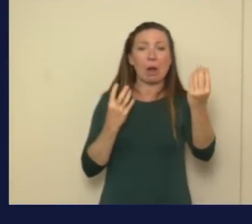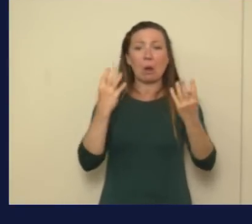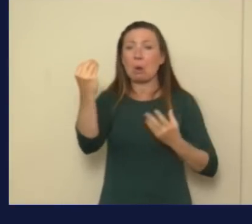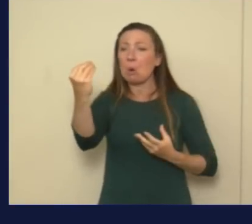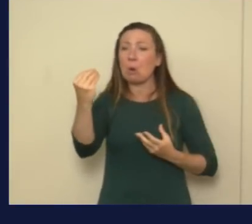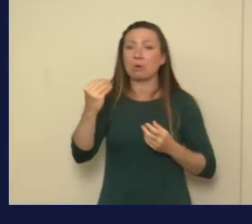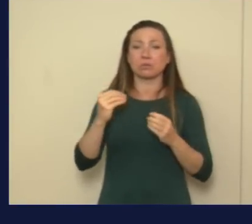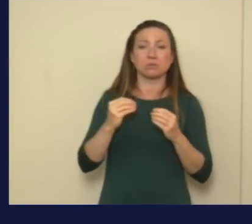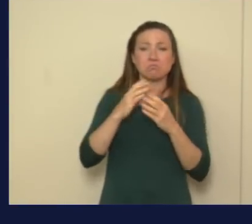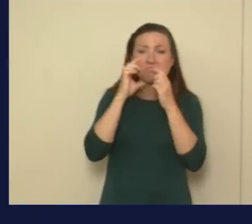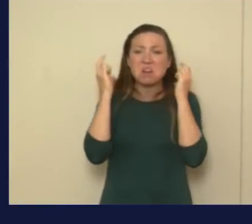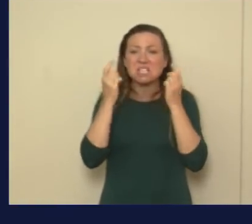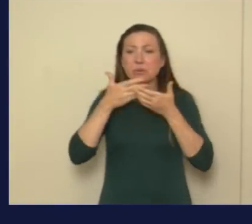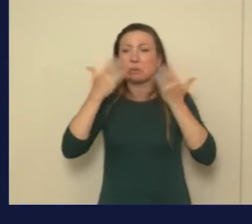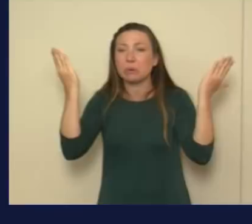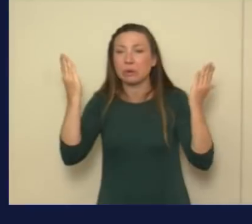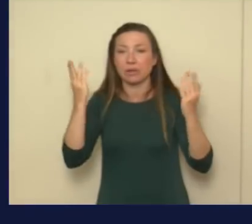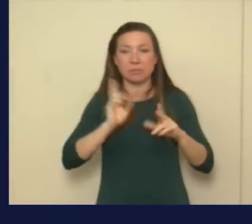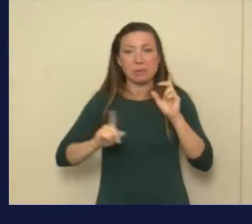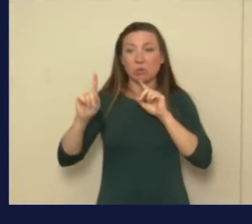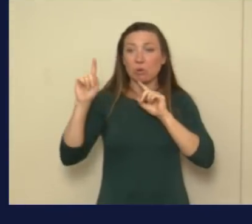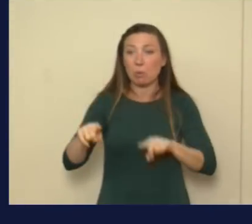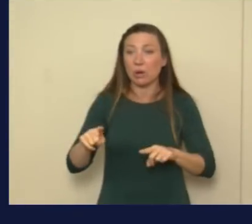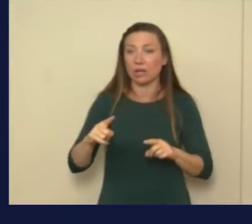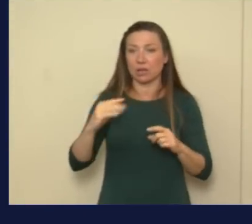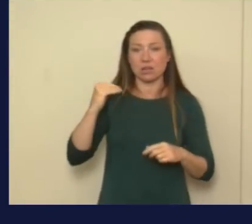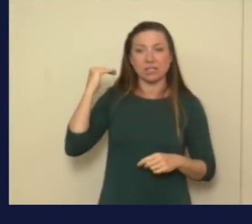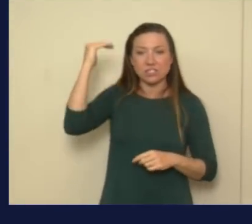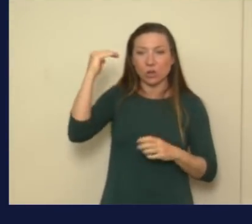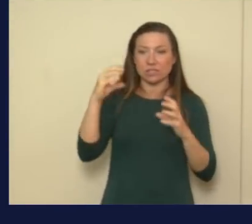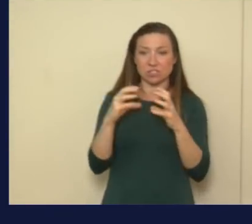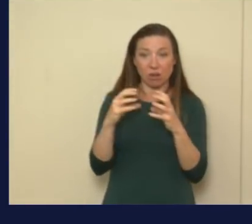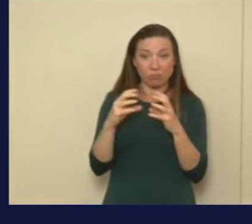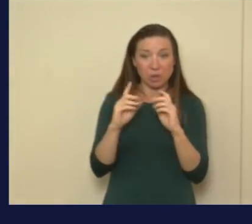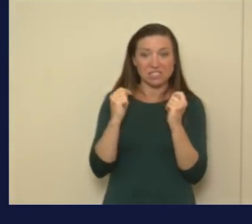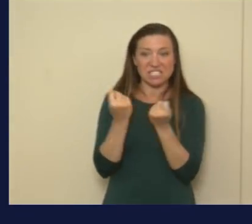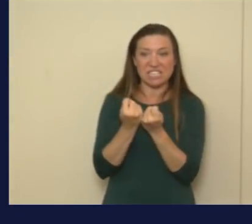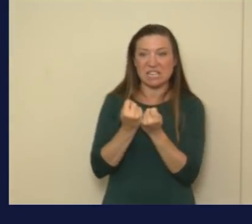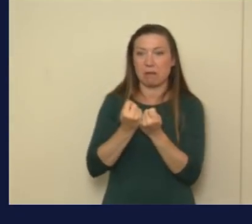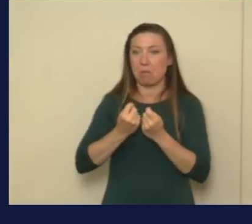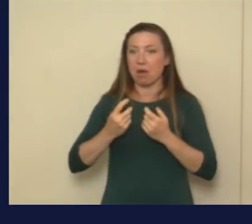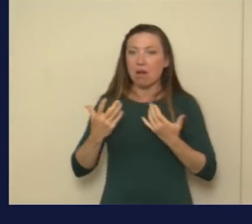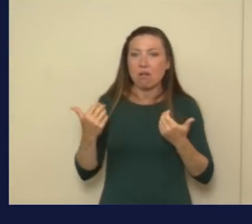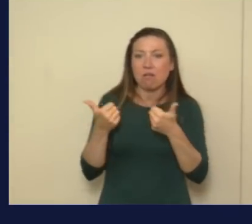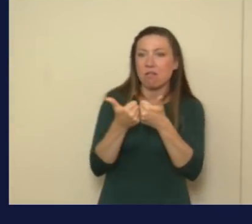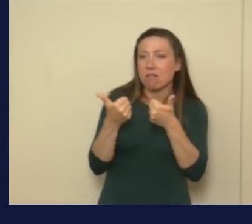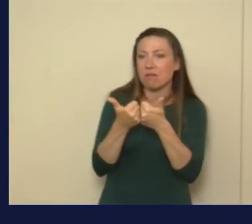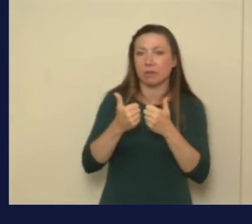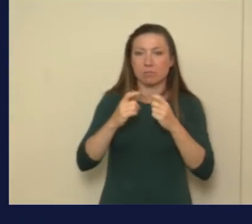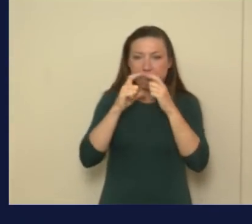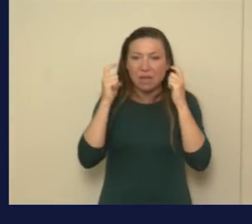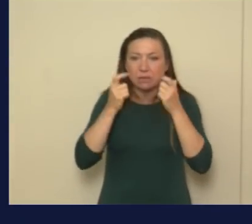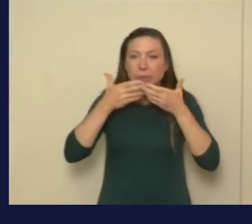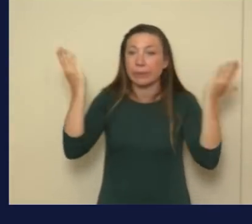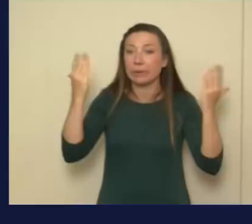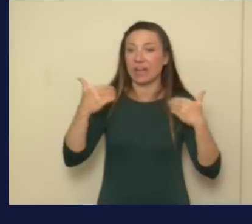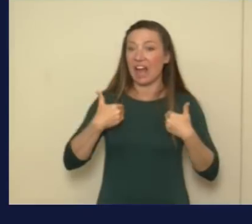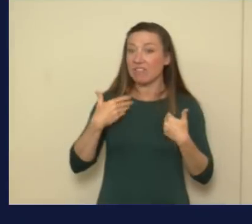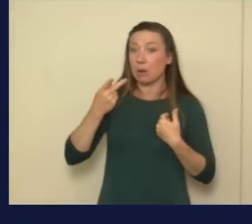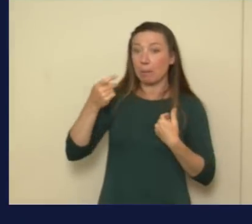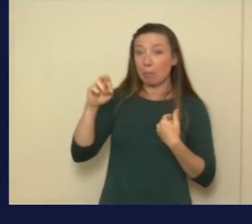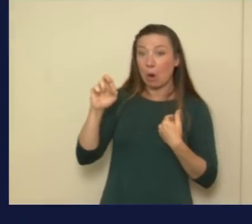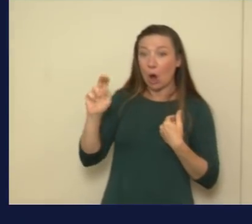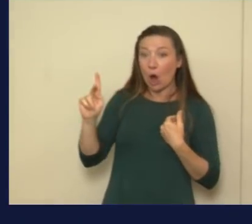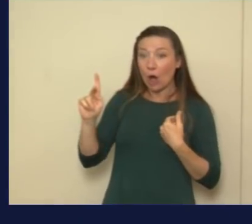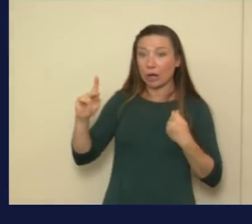softball teams playing, no masks, of having large gatherings in our parks. I'll give you an example.